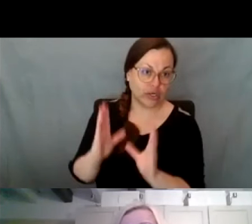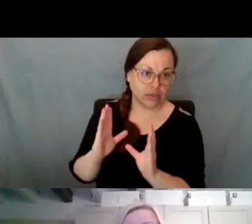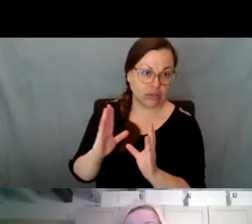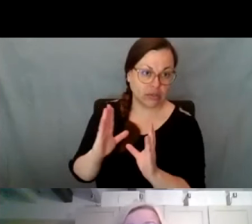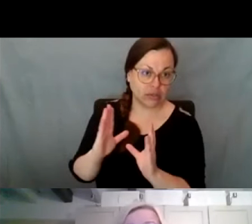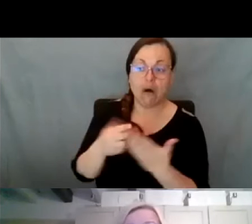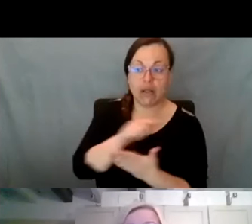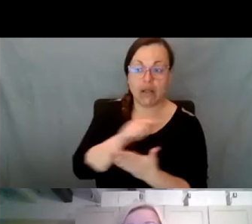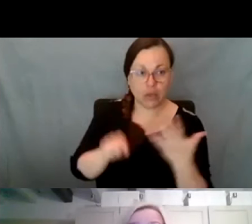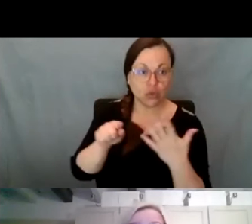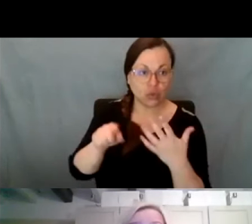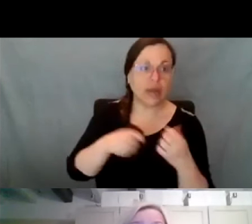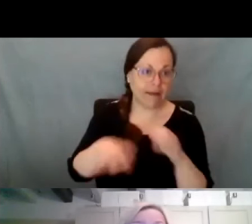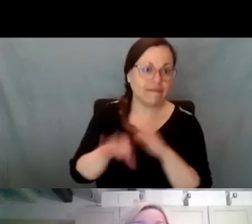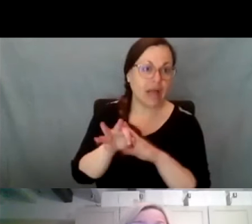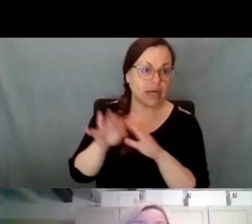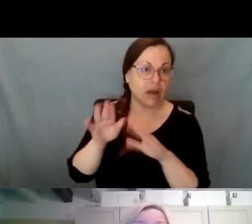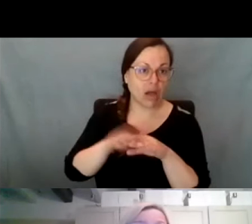on